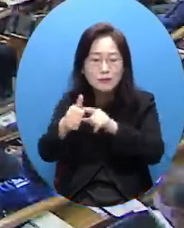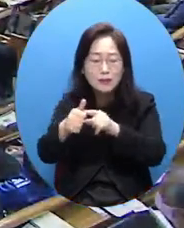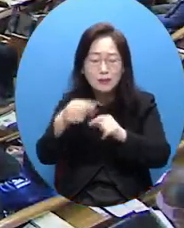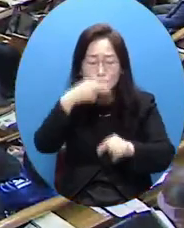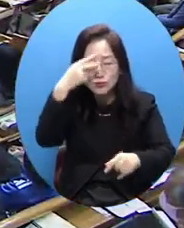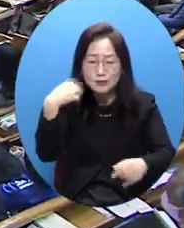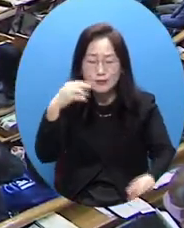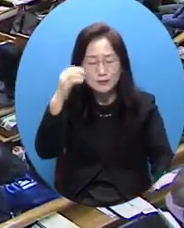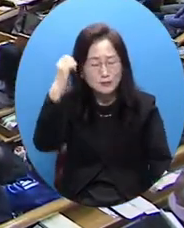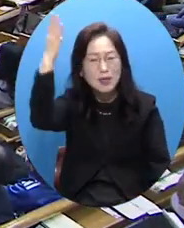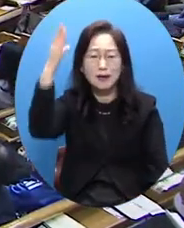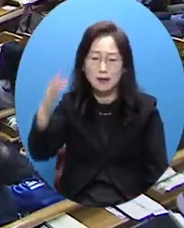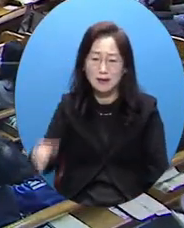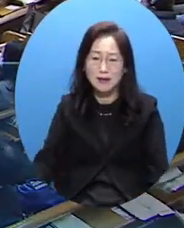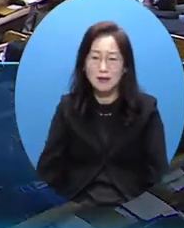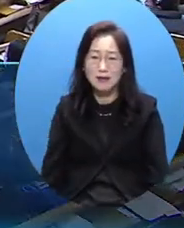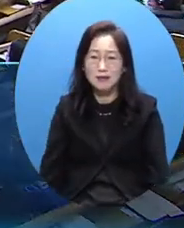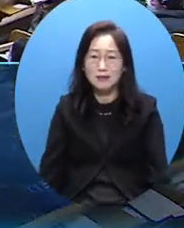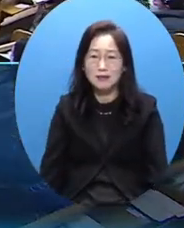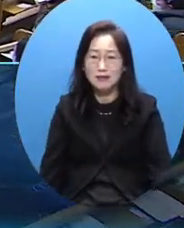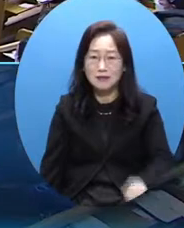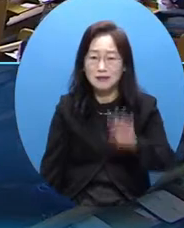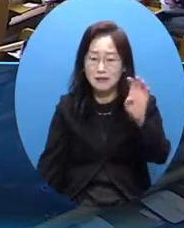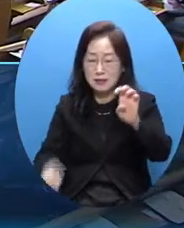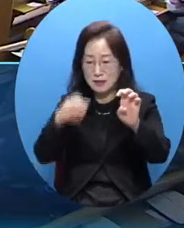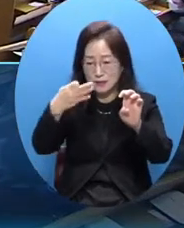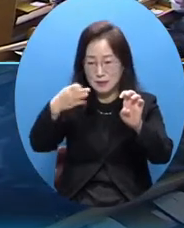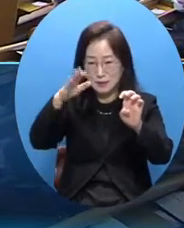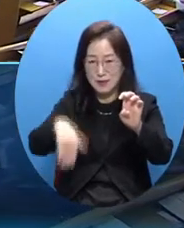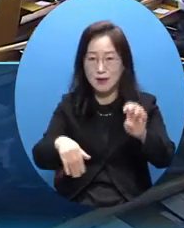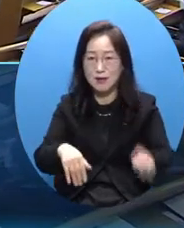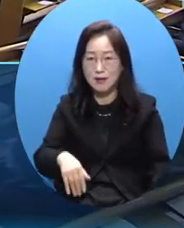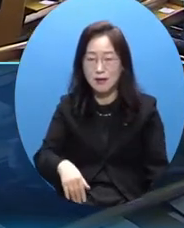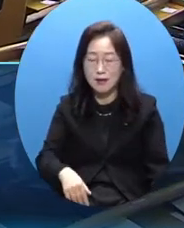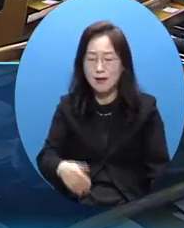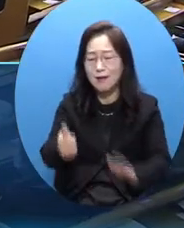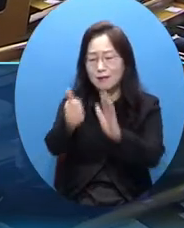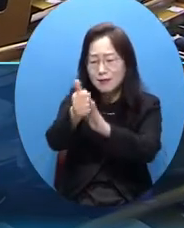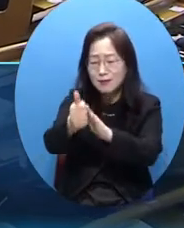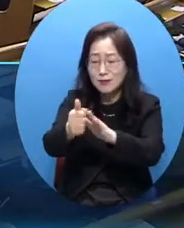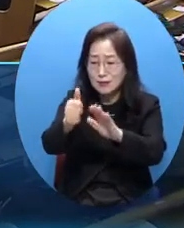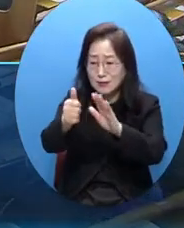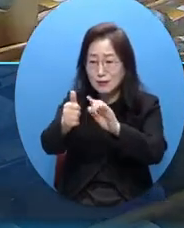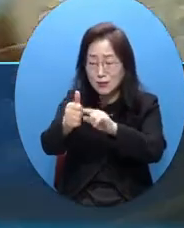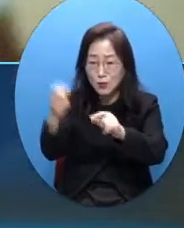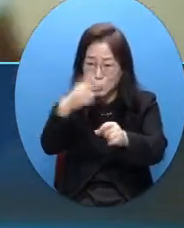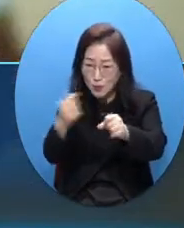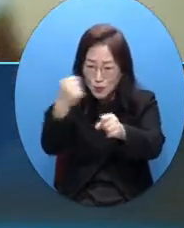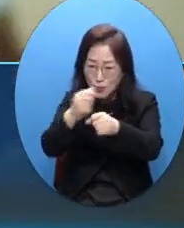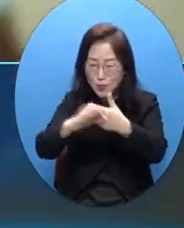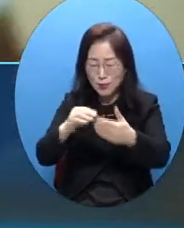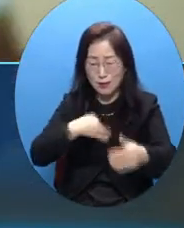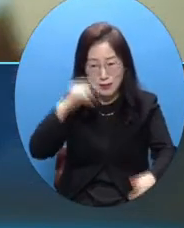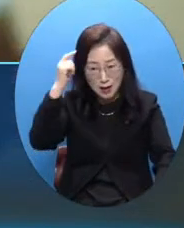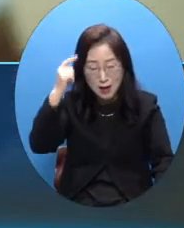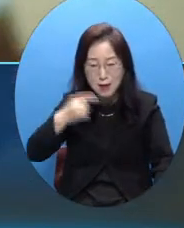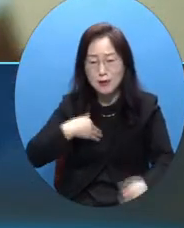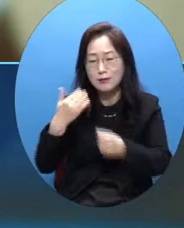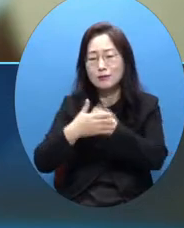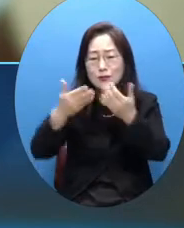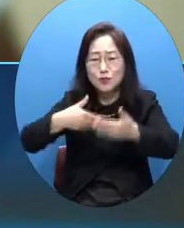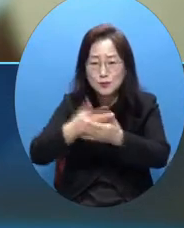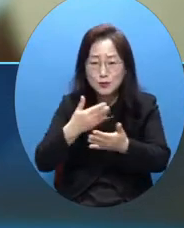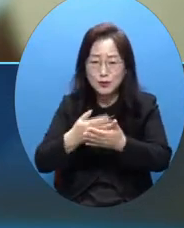he had to tell the king about the story of Joseph but he had completely forgot about Joseph Genesis 40 14-15 and